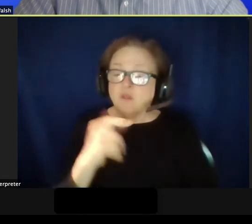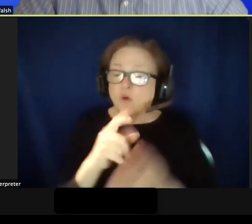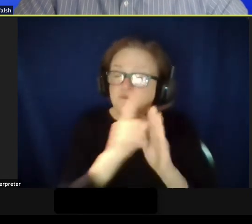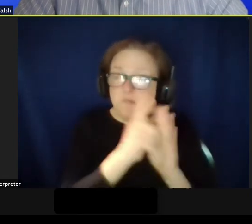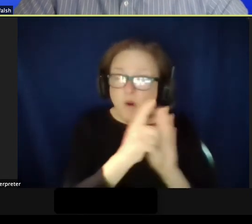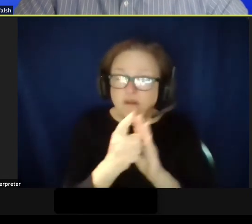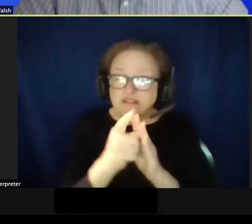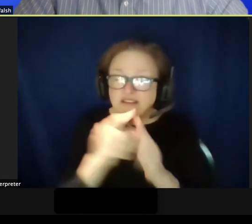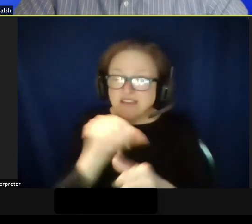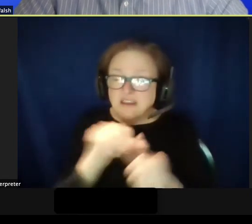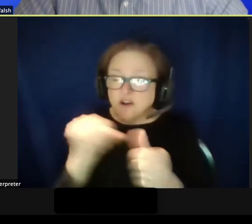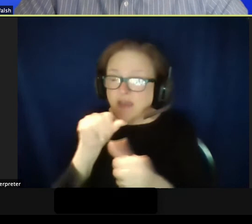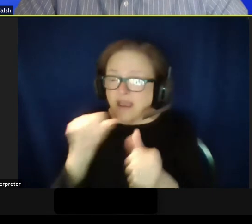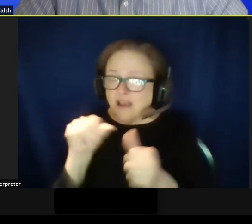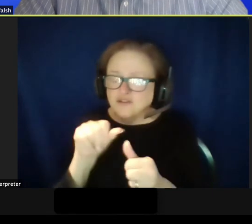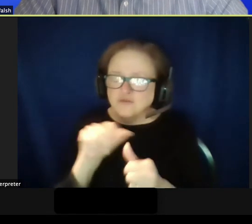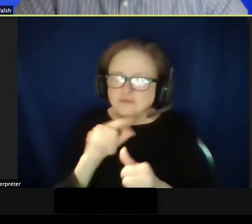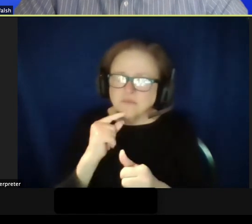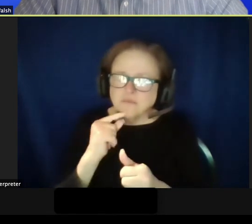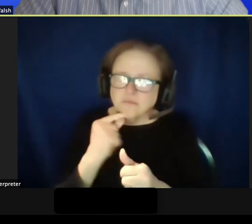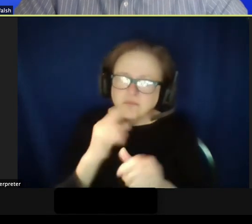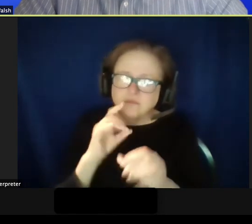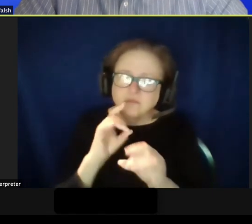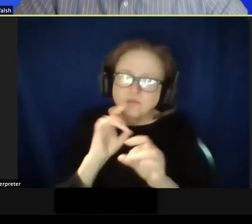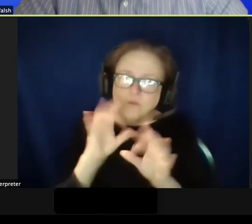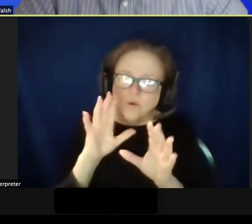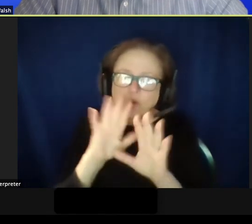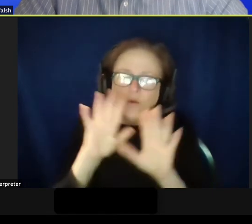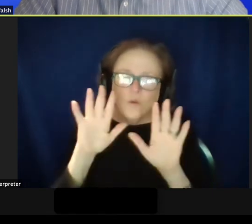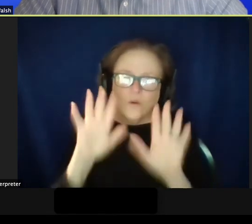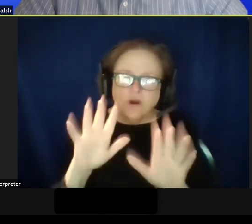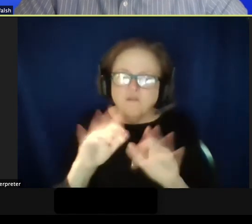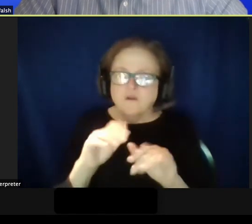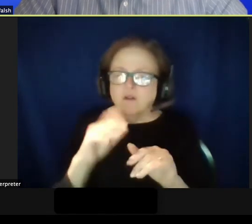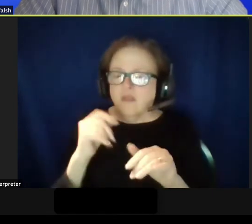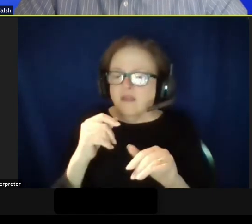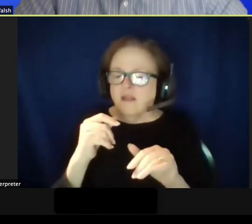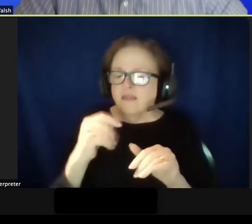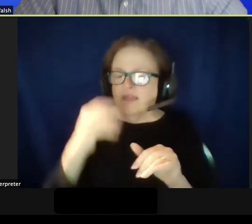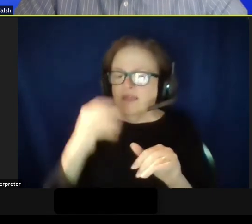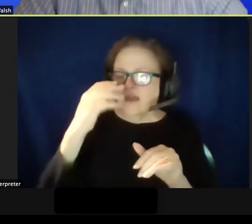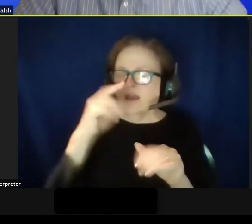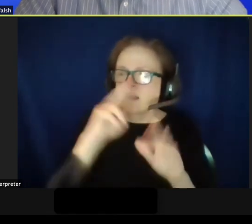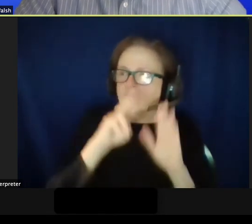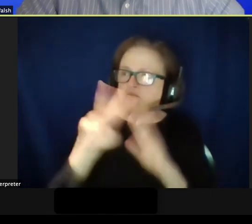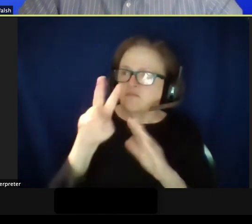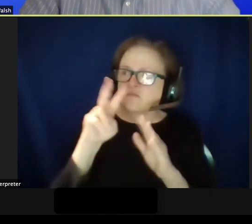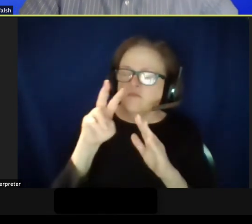in that they allow the student to see what life will look like past their education and into their adulthood.